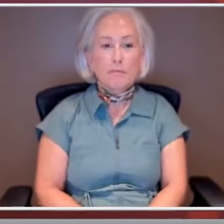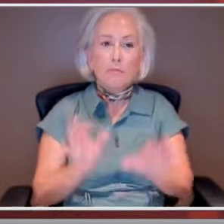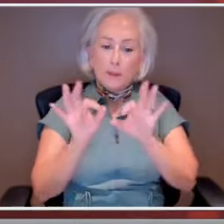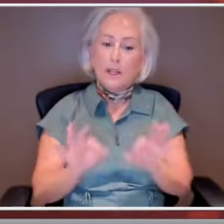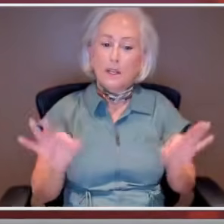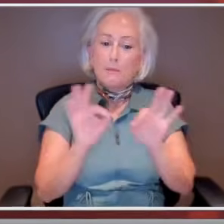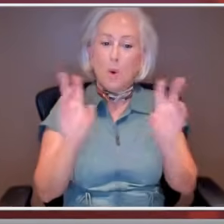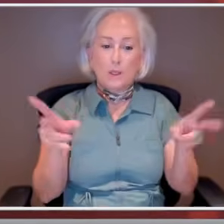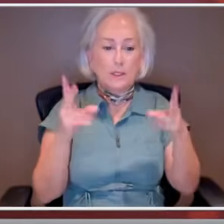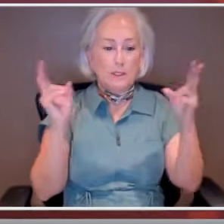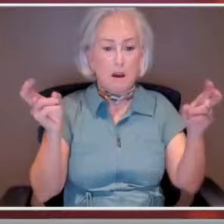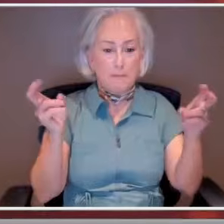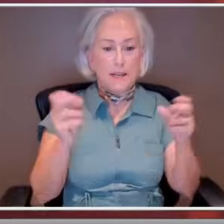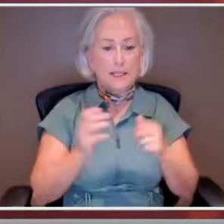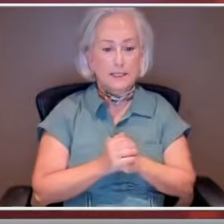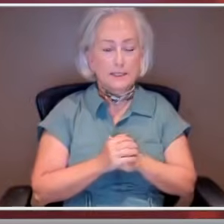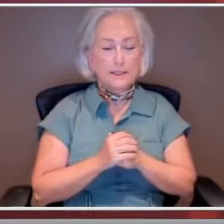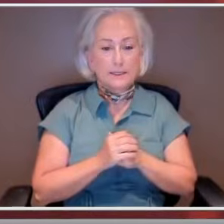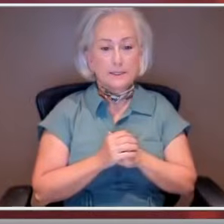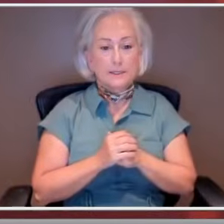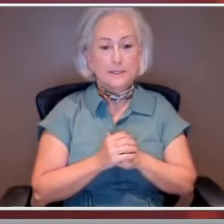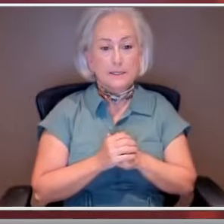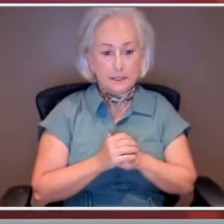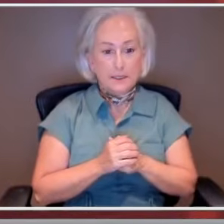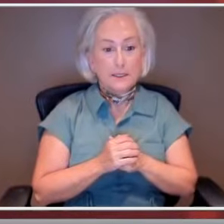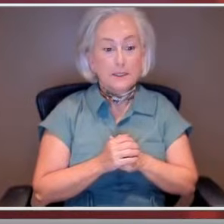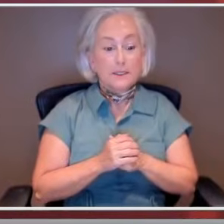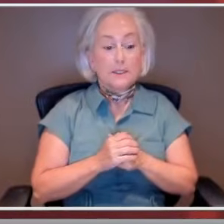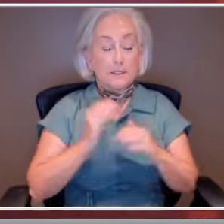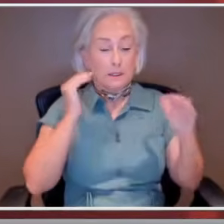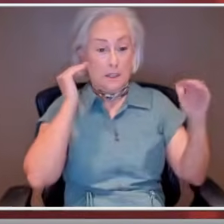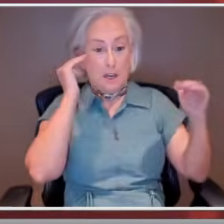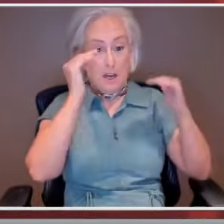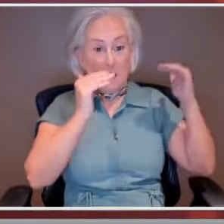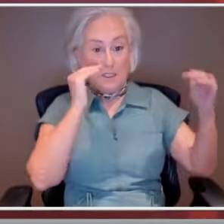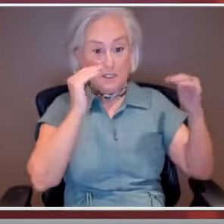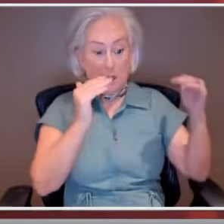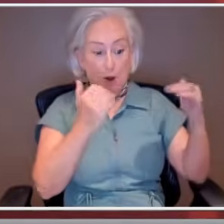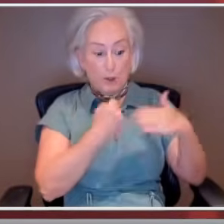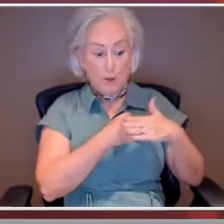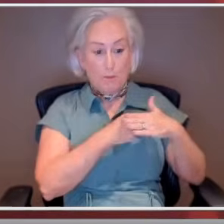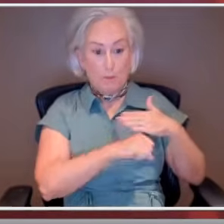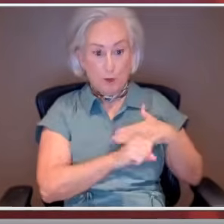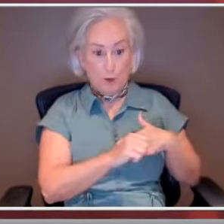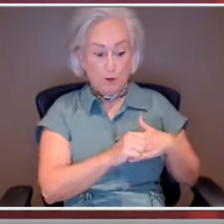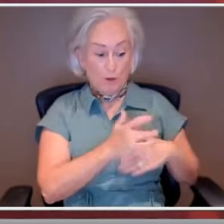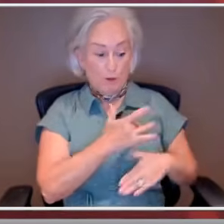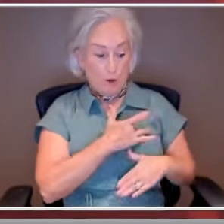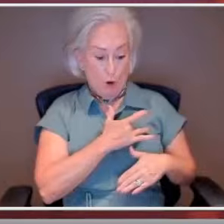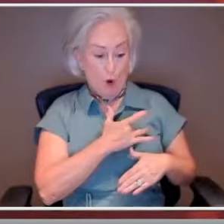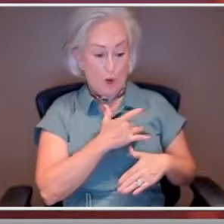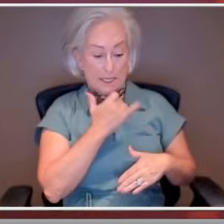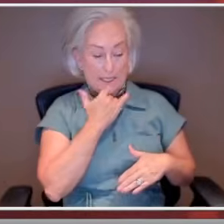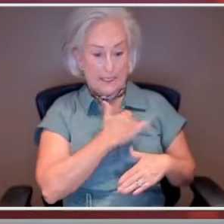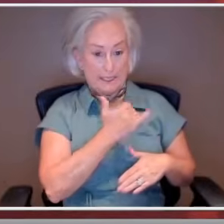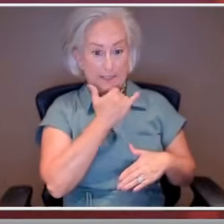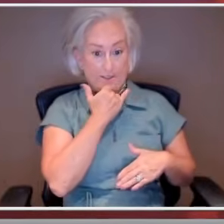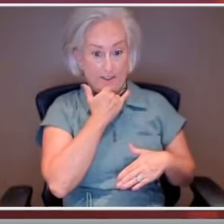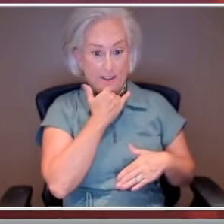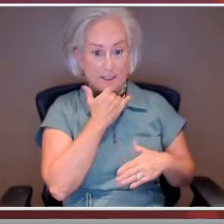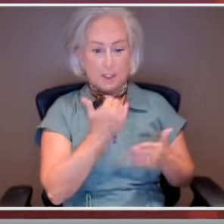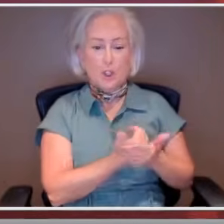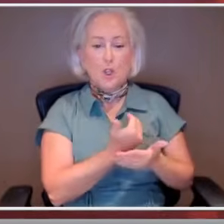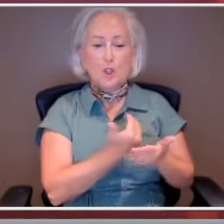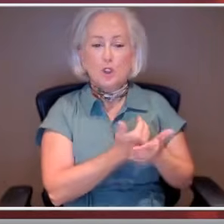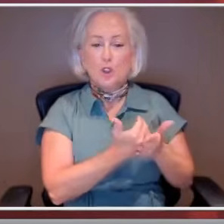you know, the field of adult congenital heart disease is a relatively new one. You know, it used to be thought of that it was just these